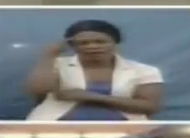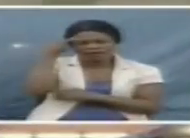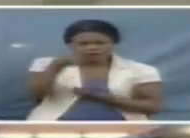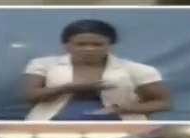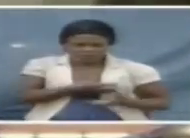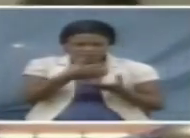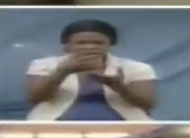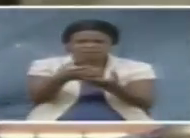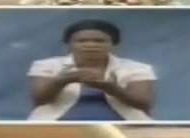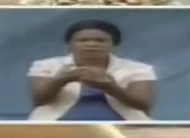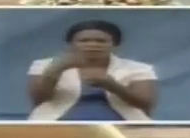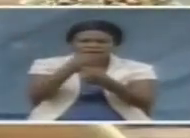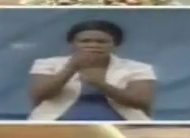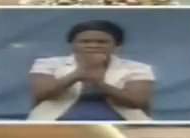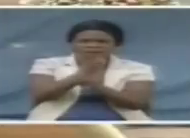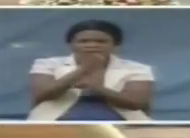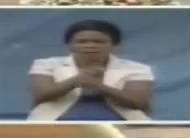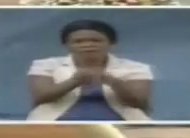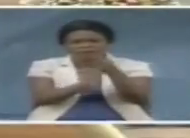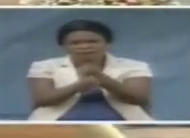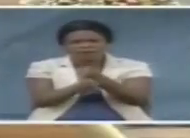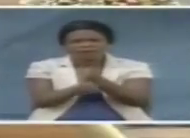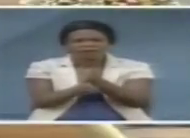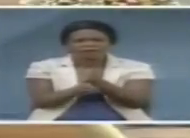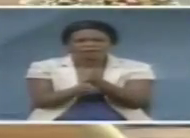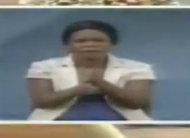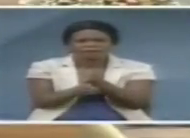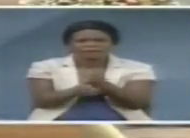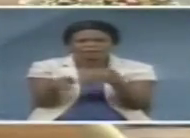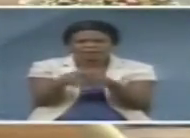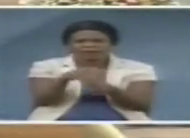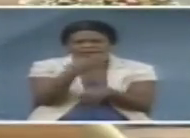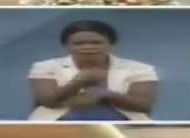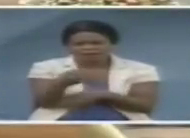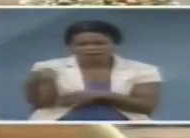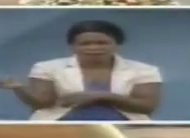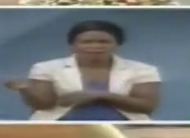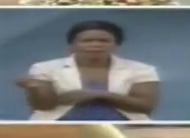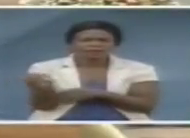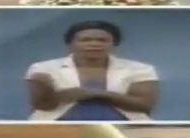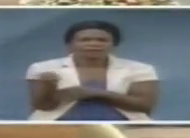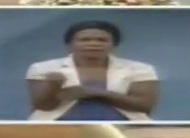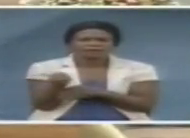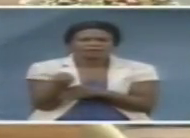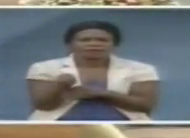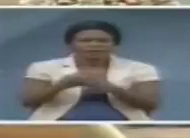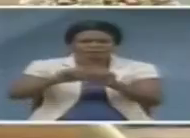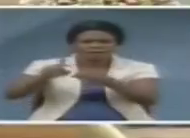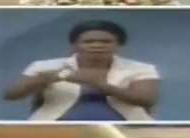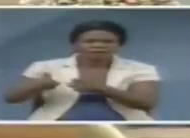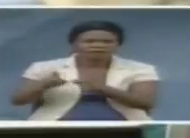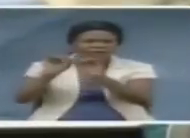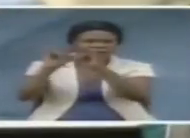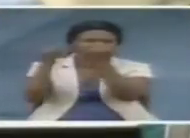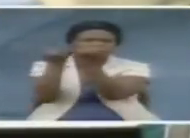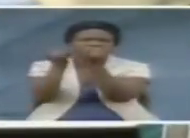arts. Further, government is committed to construction of ongoing infrastructure and equipment at